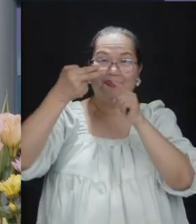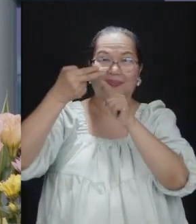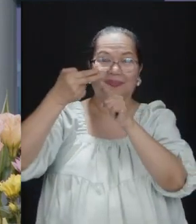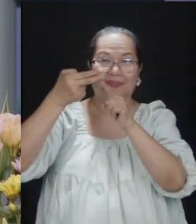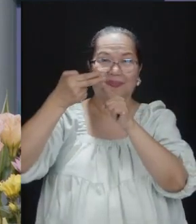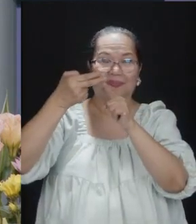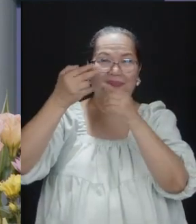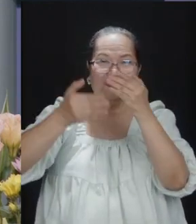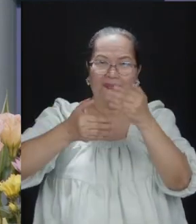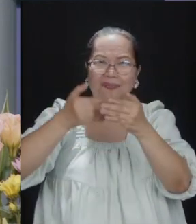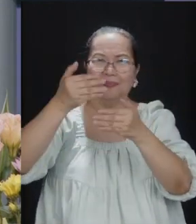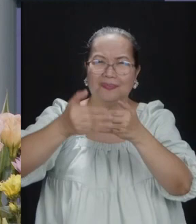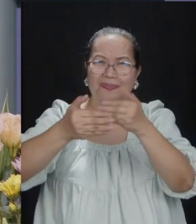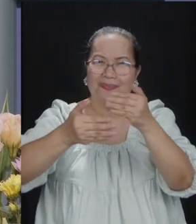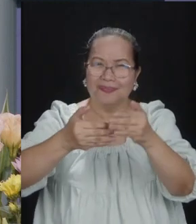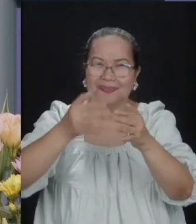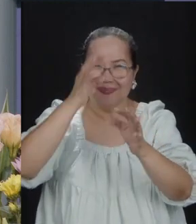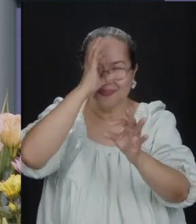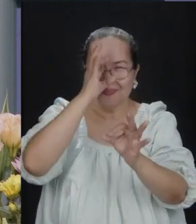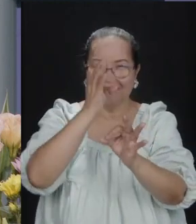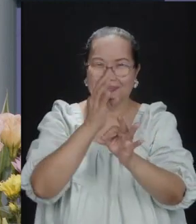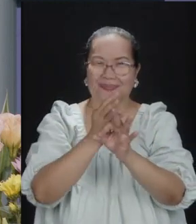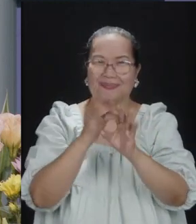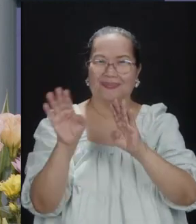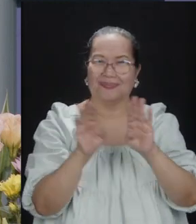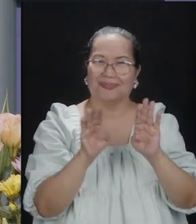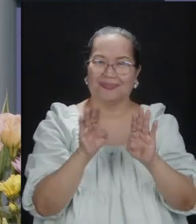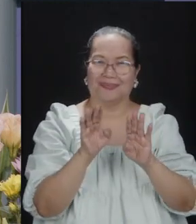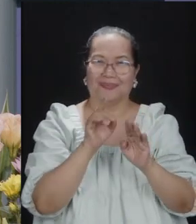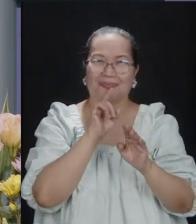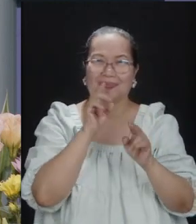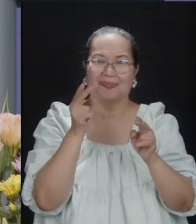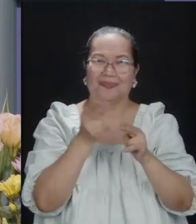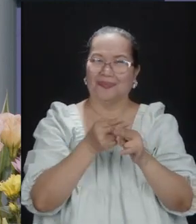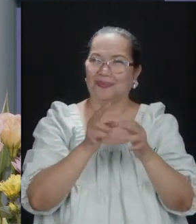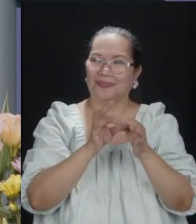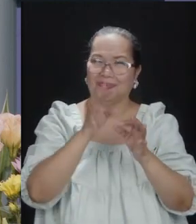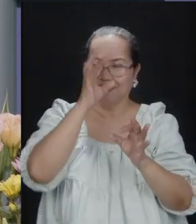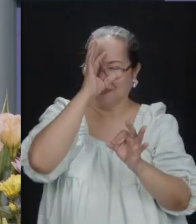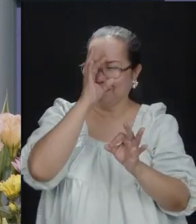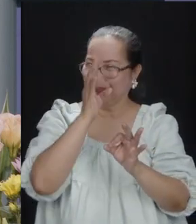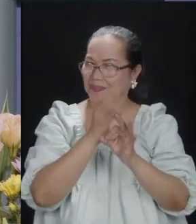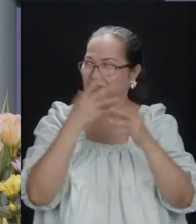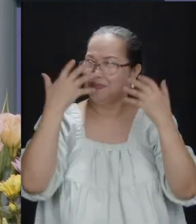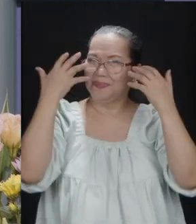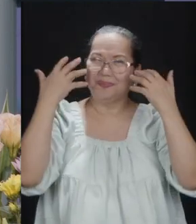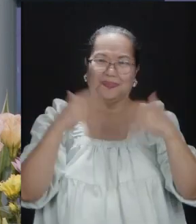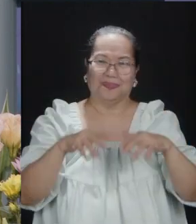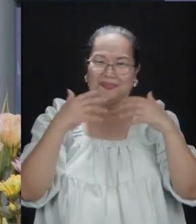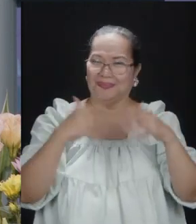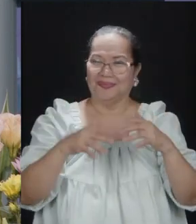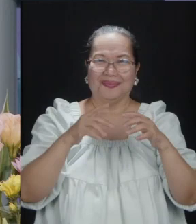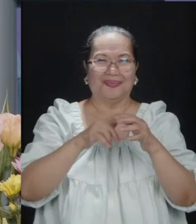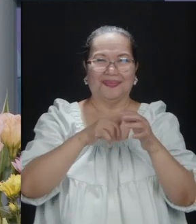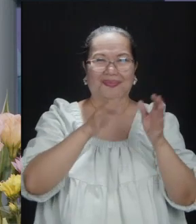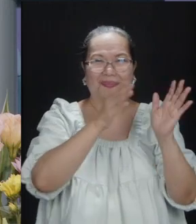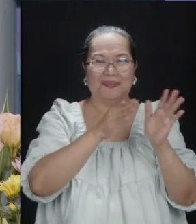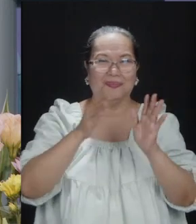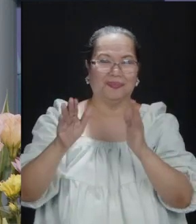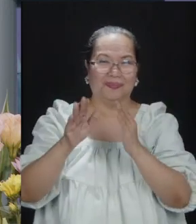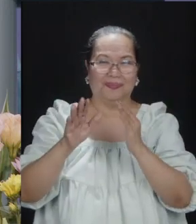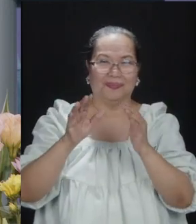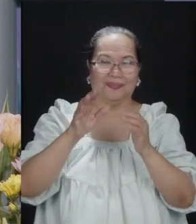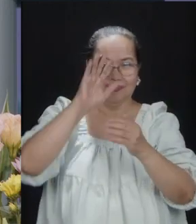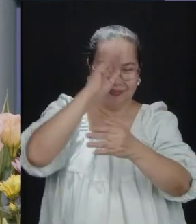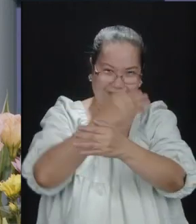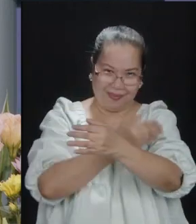subsequent act of faith was nothing short of remarkable. She prepared her son to offer him back to